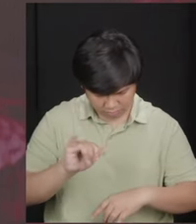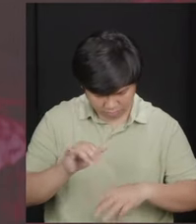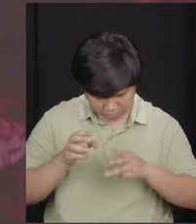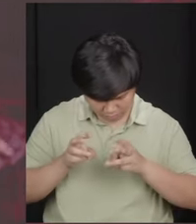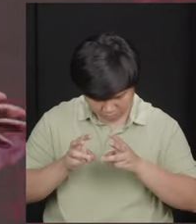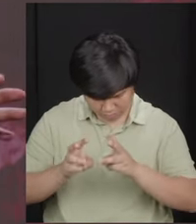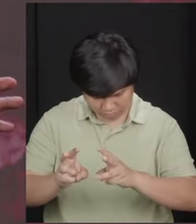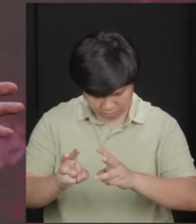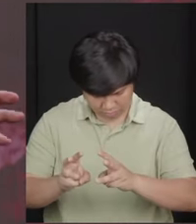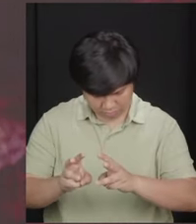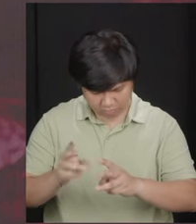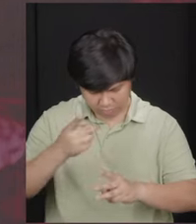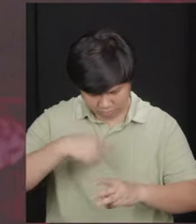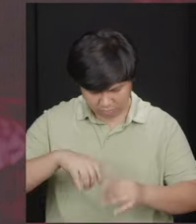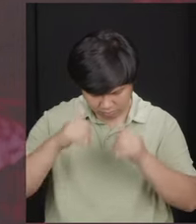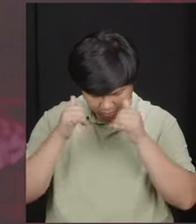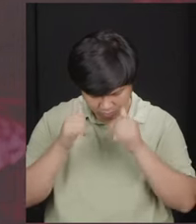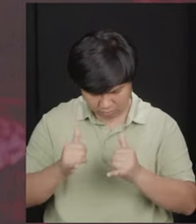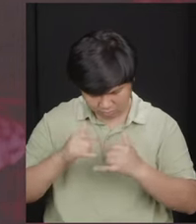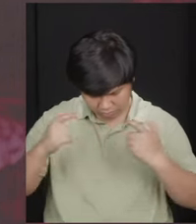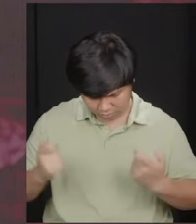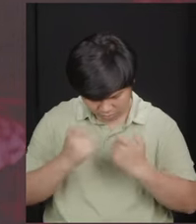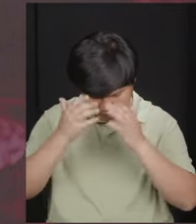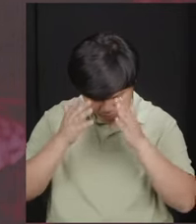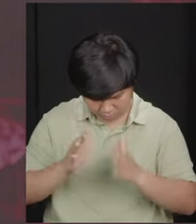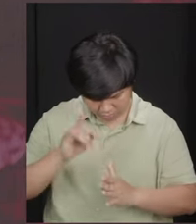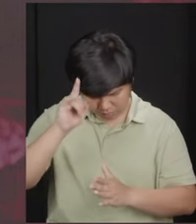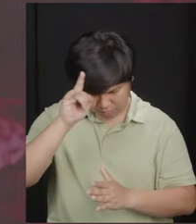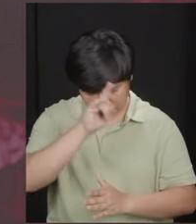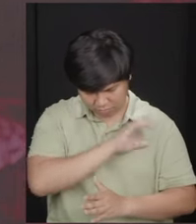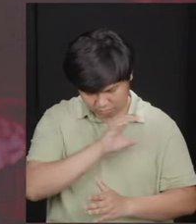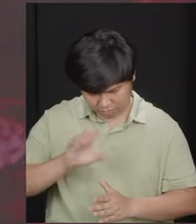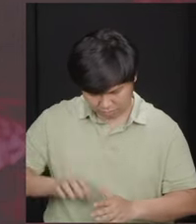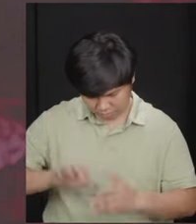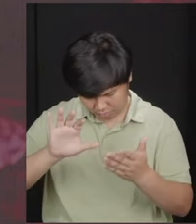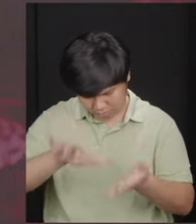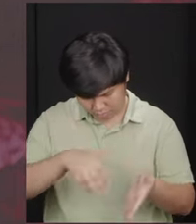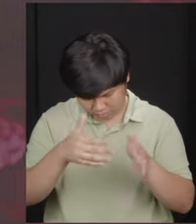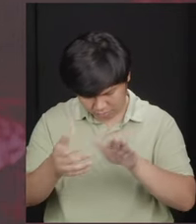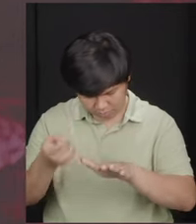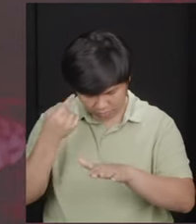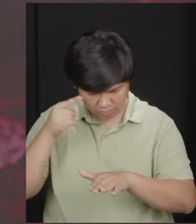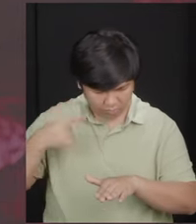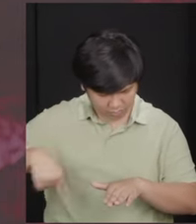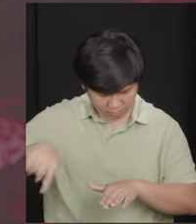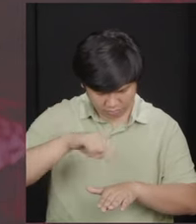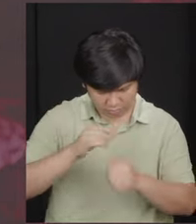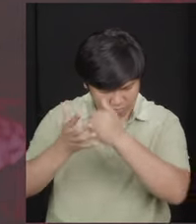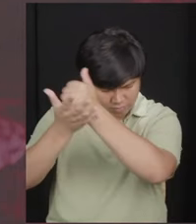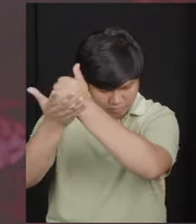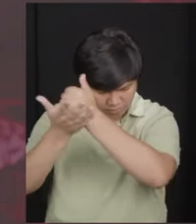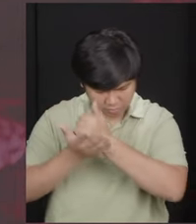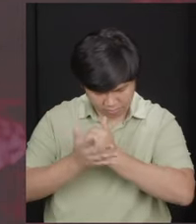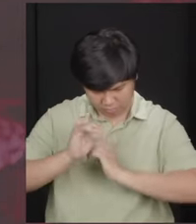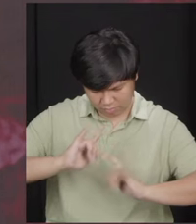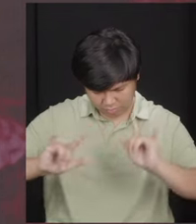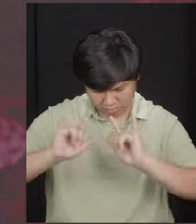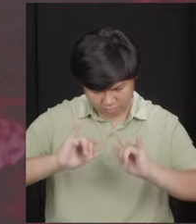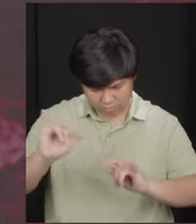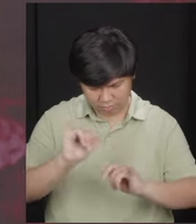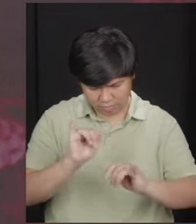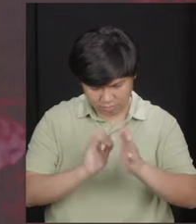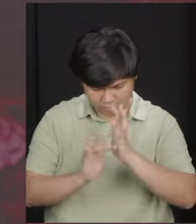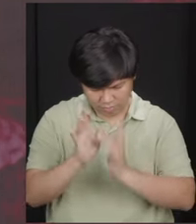while we were still sinners, Christ died for us. Help us love as Jesus